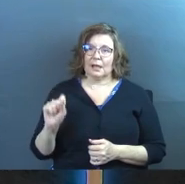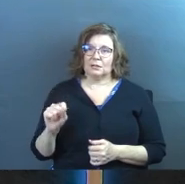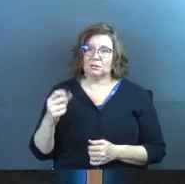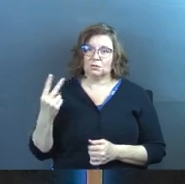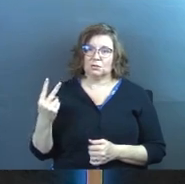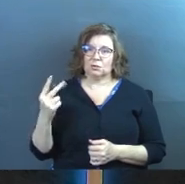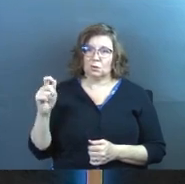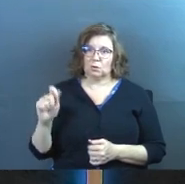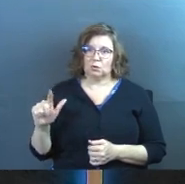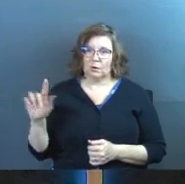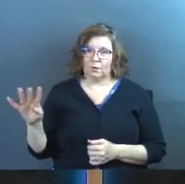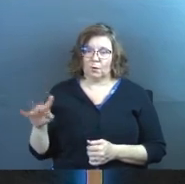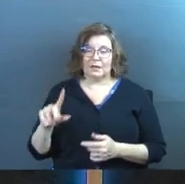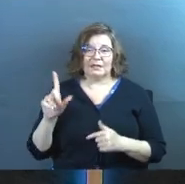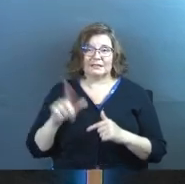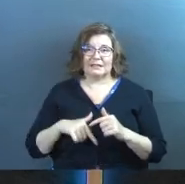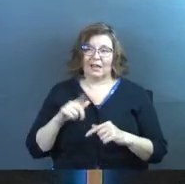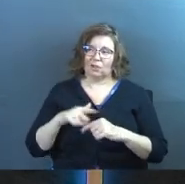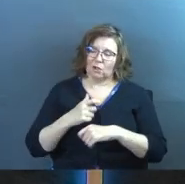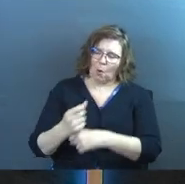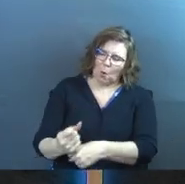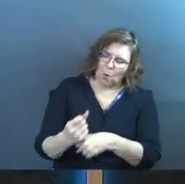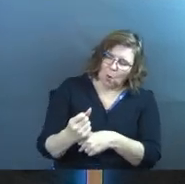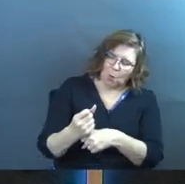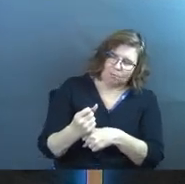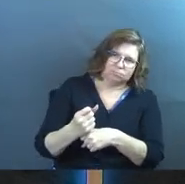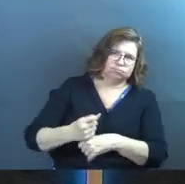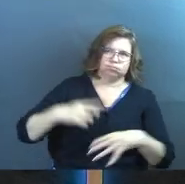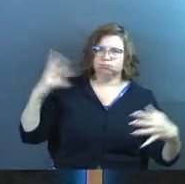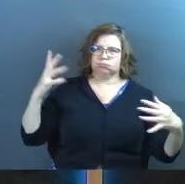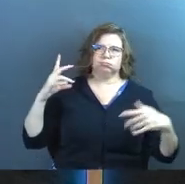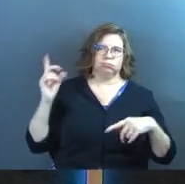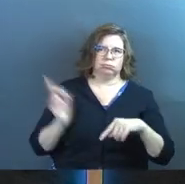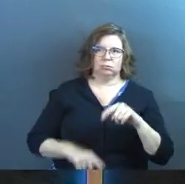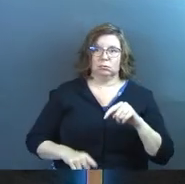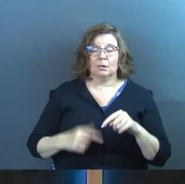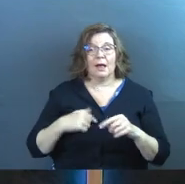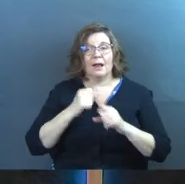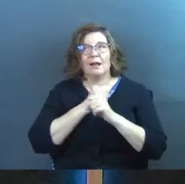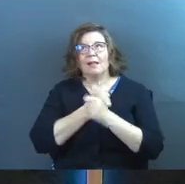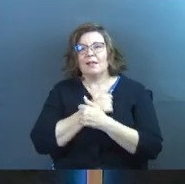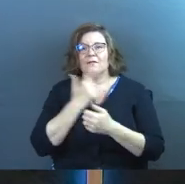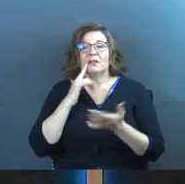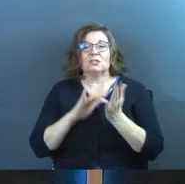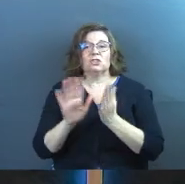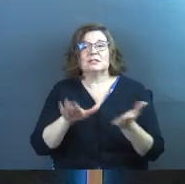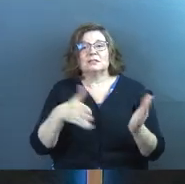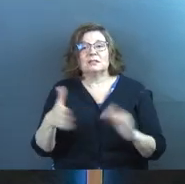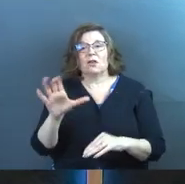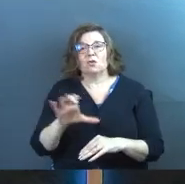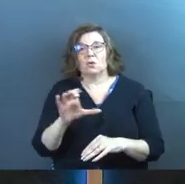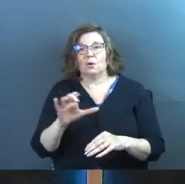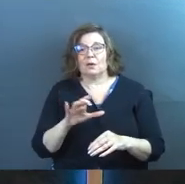2:24, is that death couldn't hold him. And I just love this visual. It's like Jesus died on the cross and death went to put his